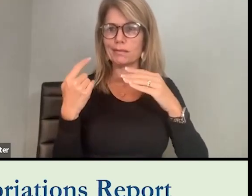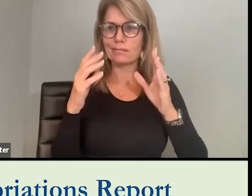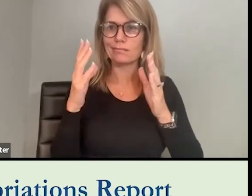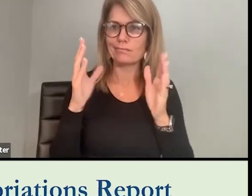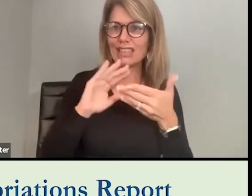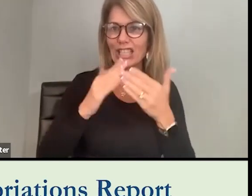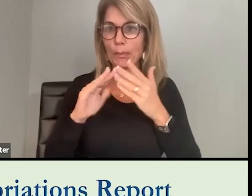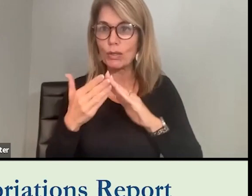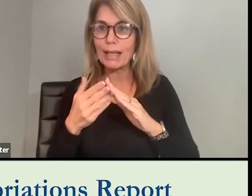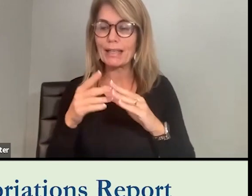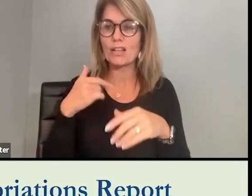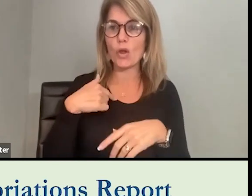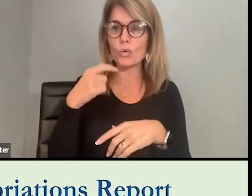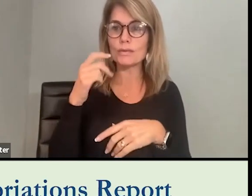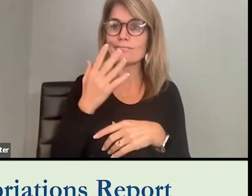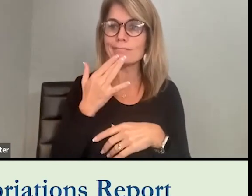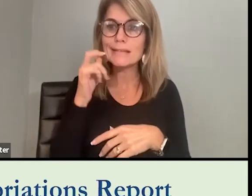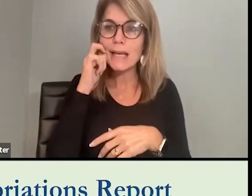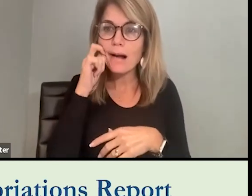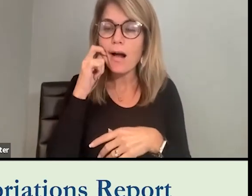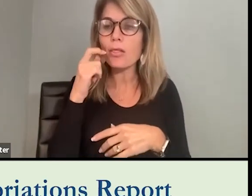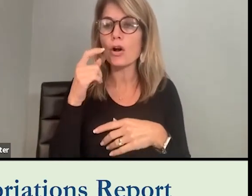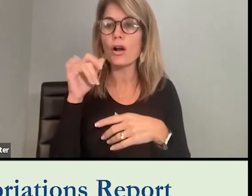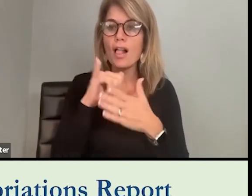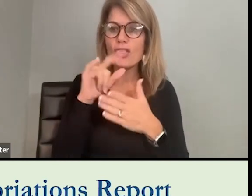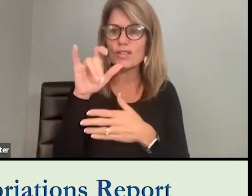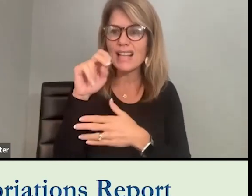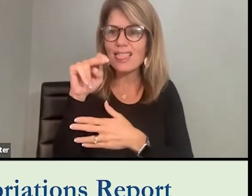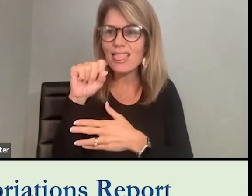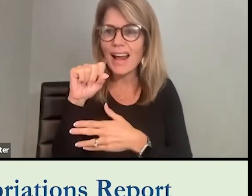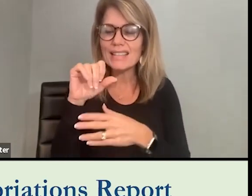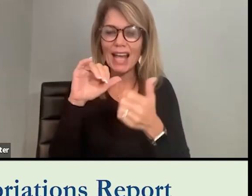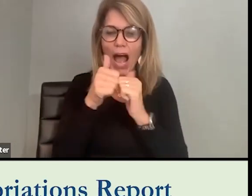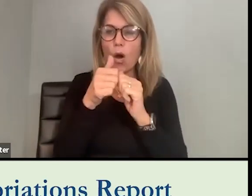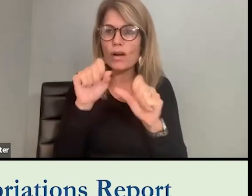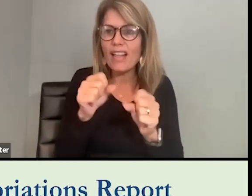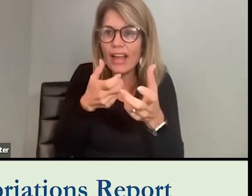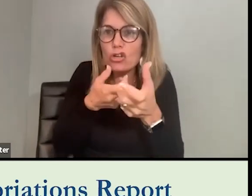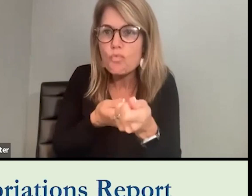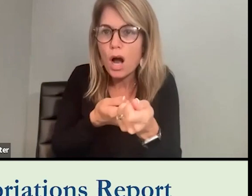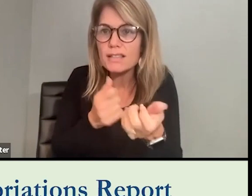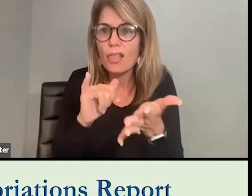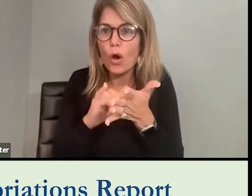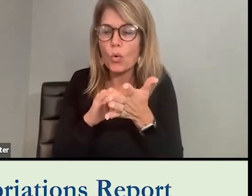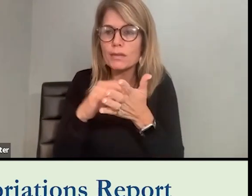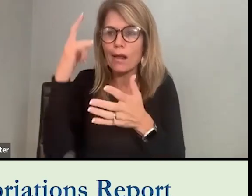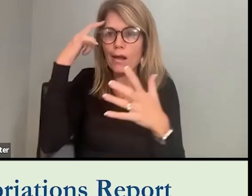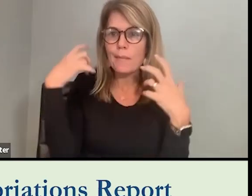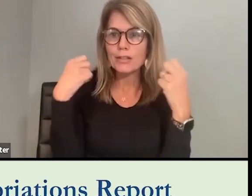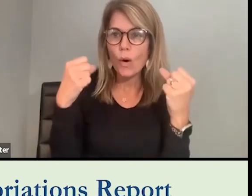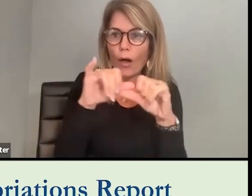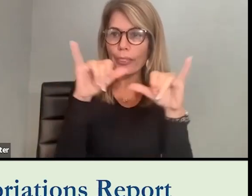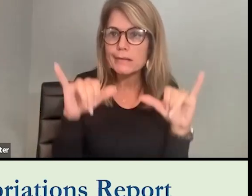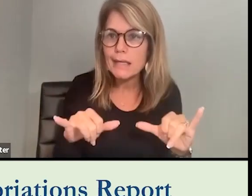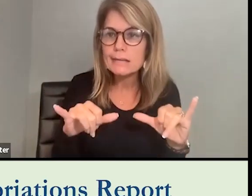is a different lens that is possessed in terms of trusting the mental health system, looking at the system